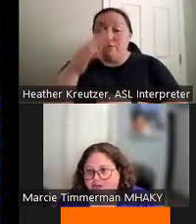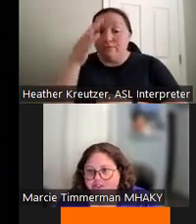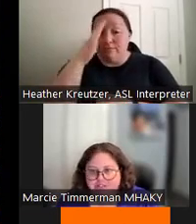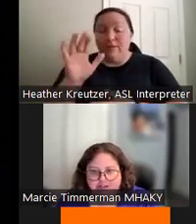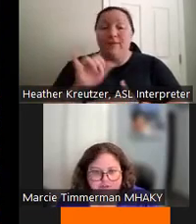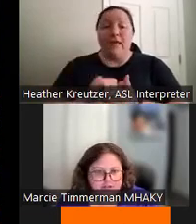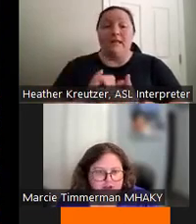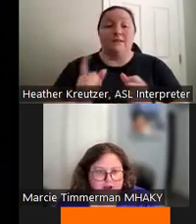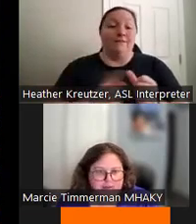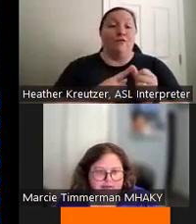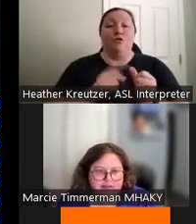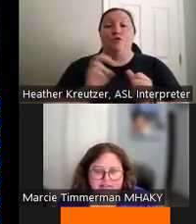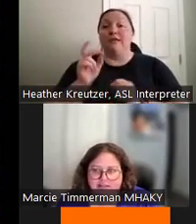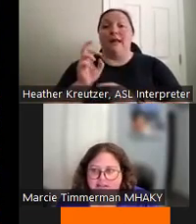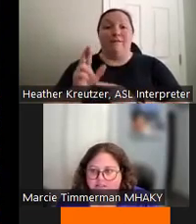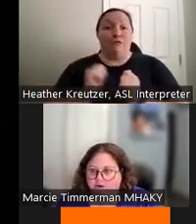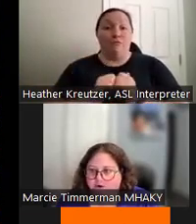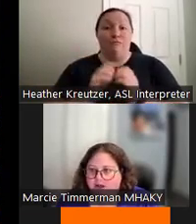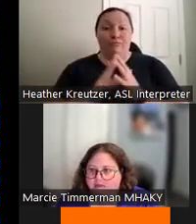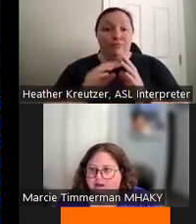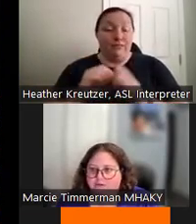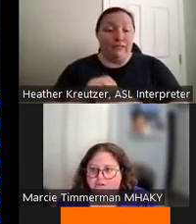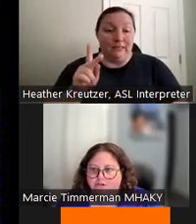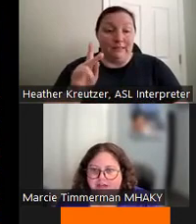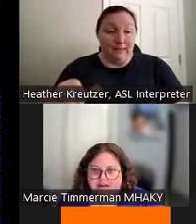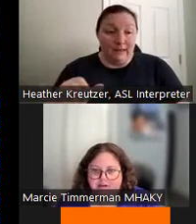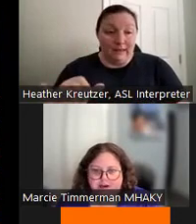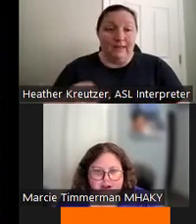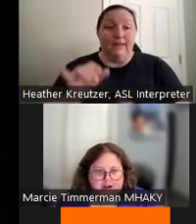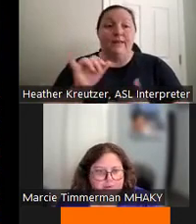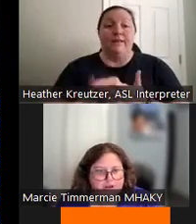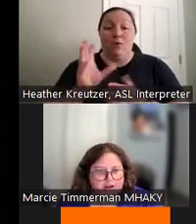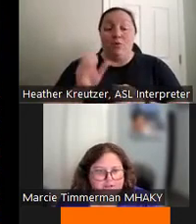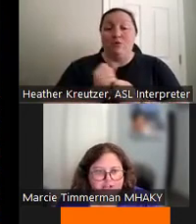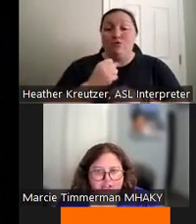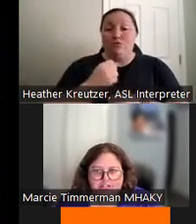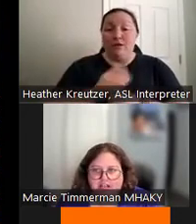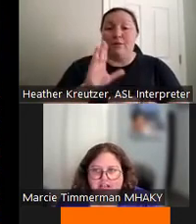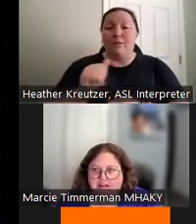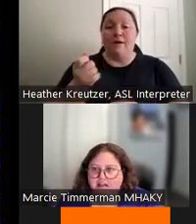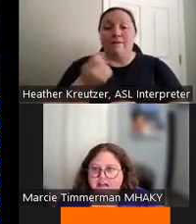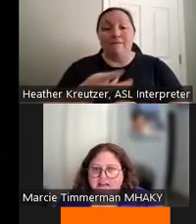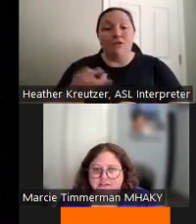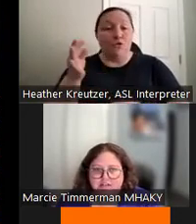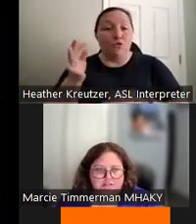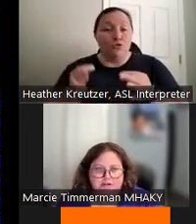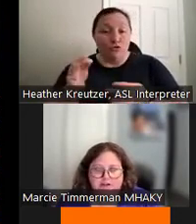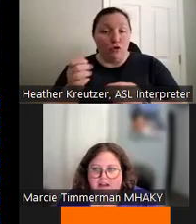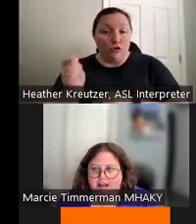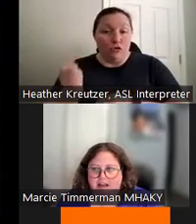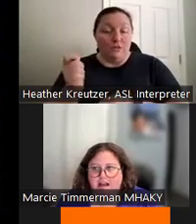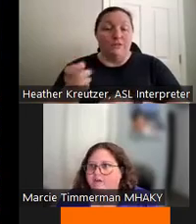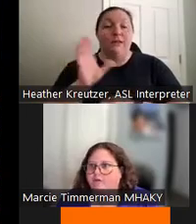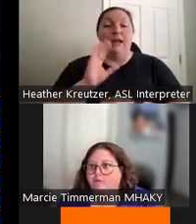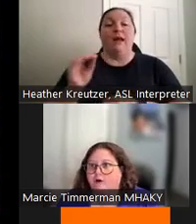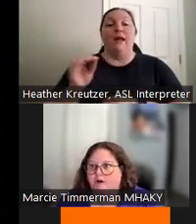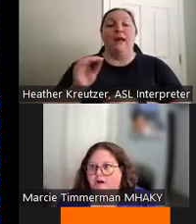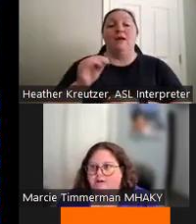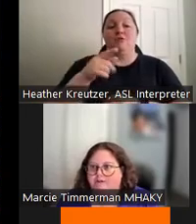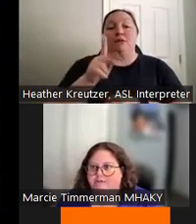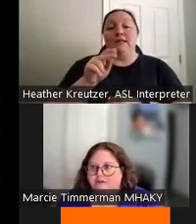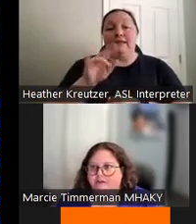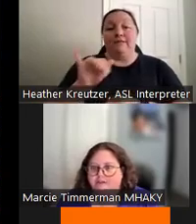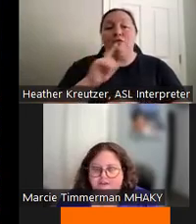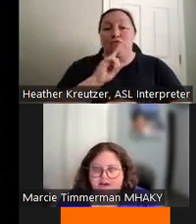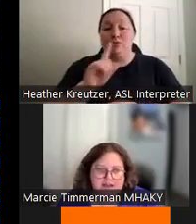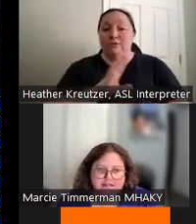is the first ever in Kentucky. So that was created by a couple of judges, and Kivy has been an integral